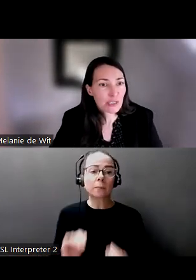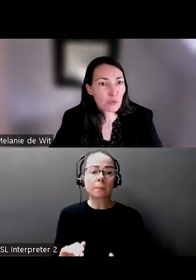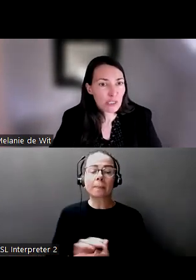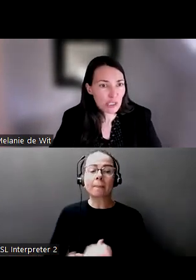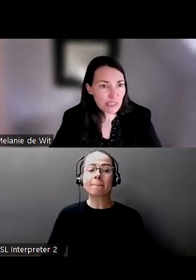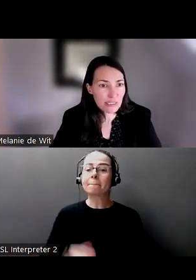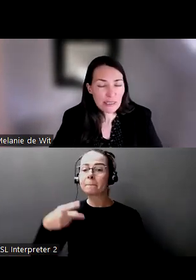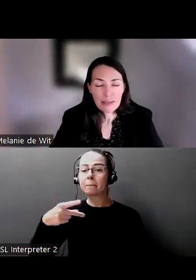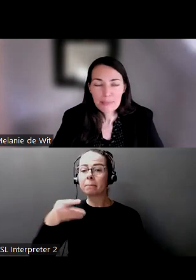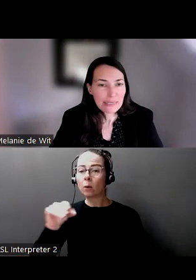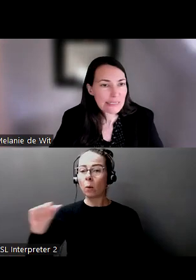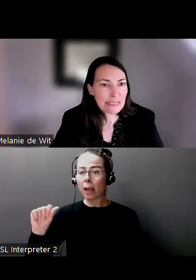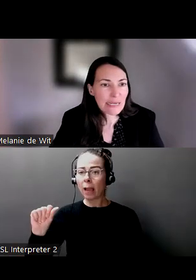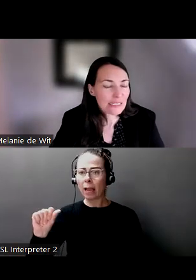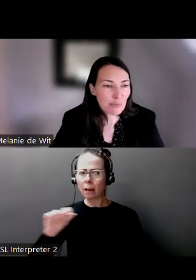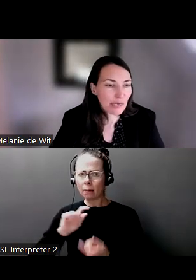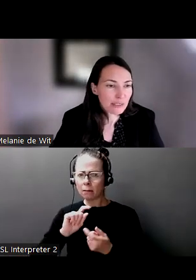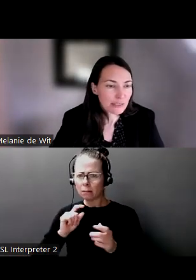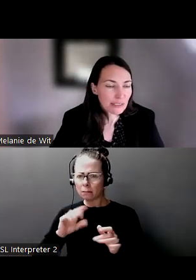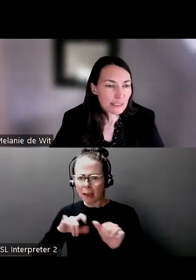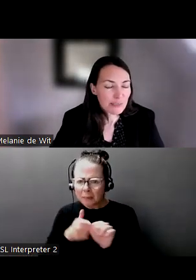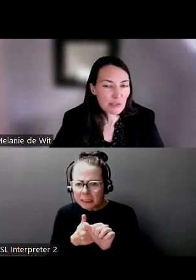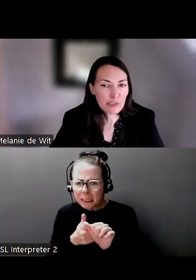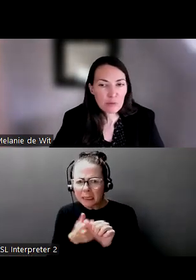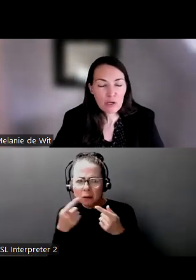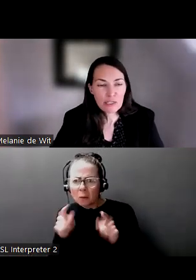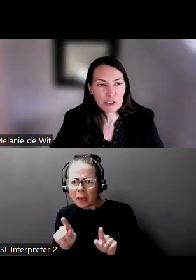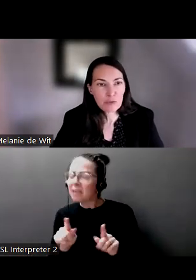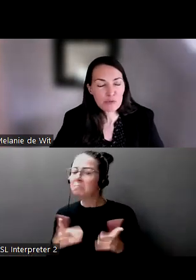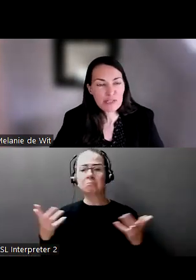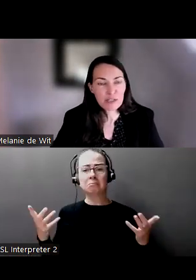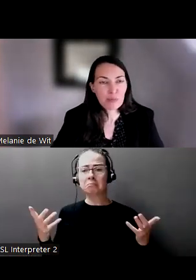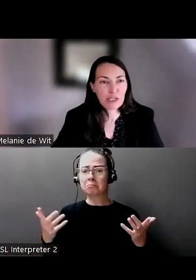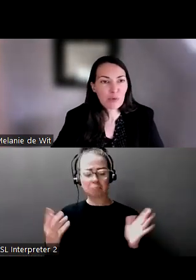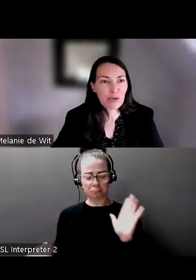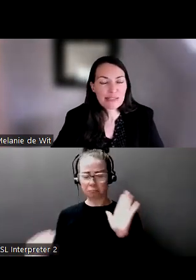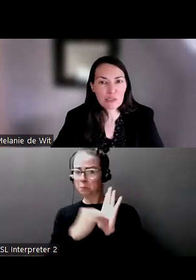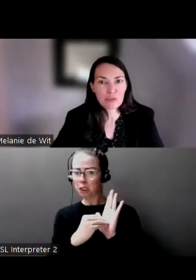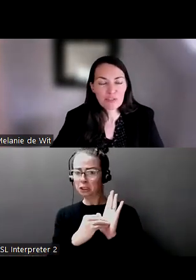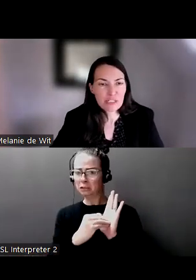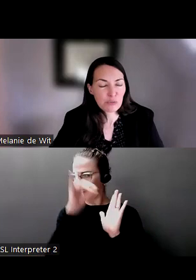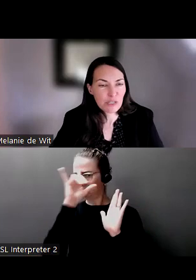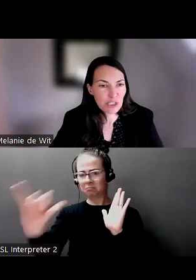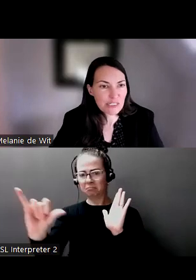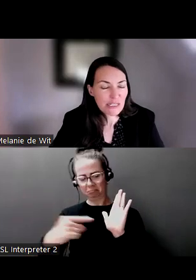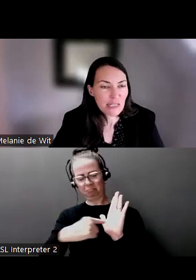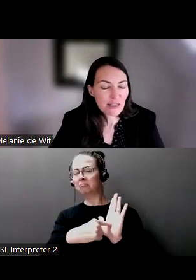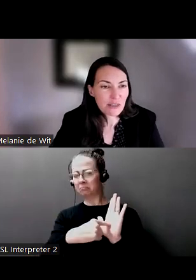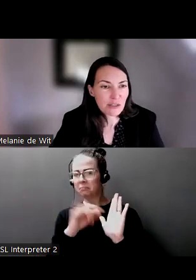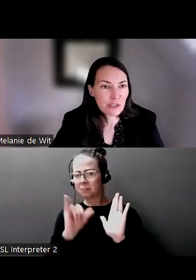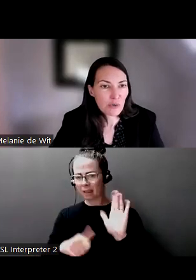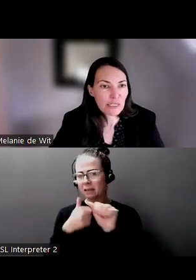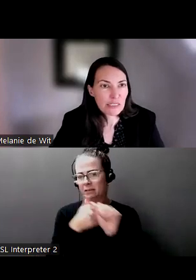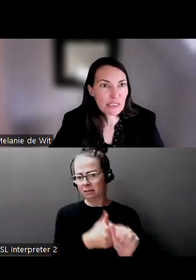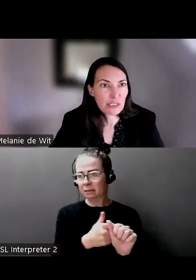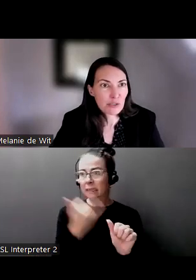current wishes, but it doesn't expire. So long as your most recent POA still reflects your wishes, then